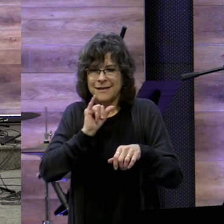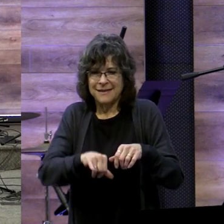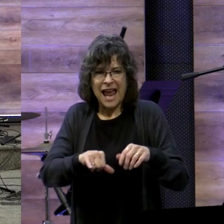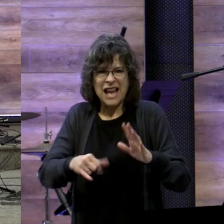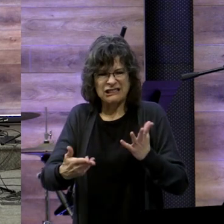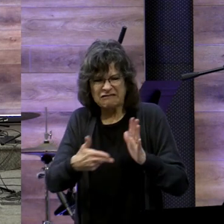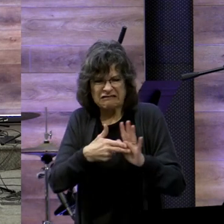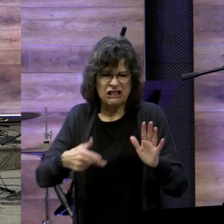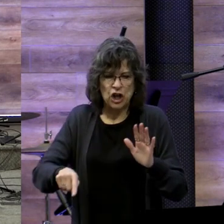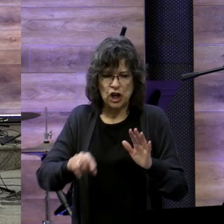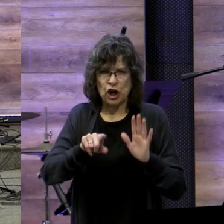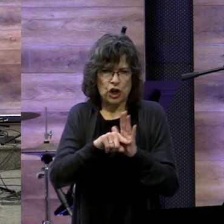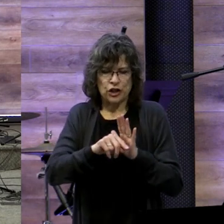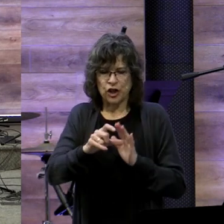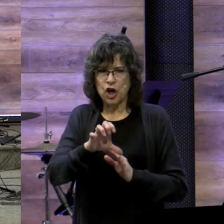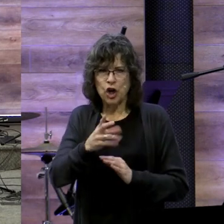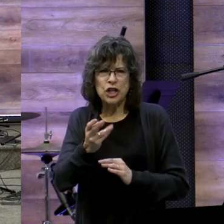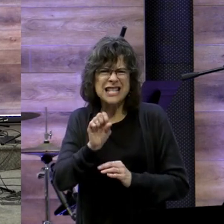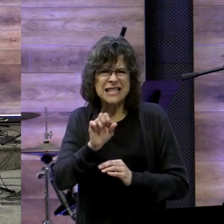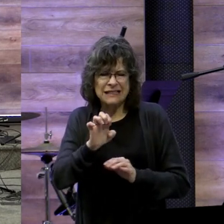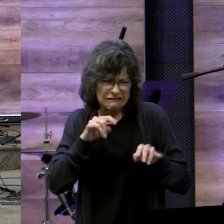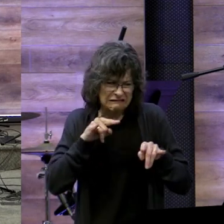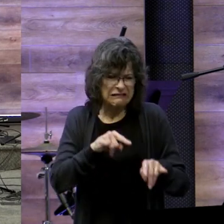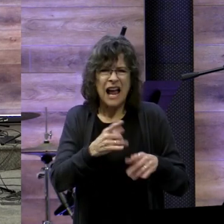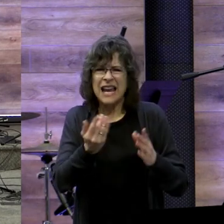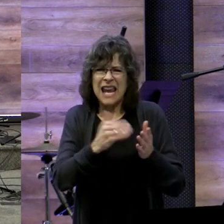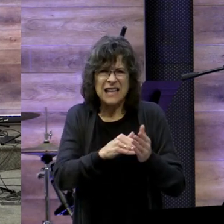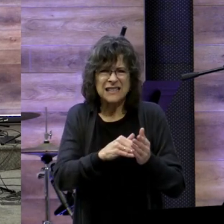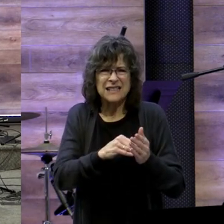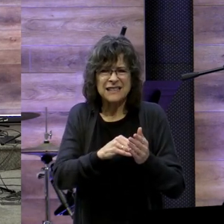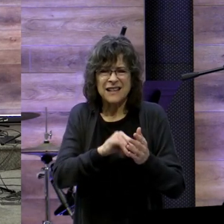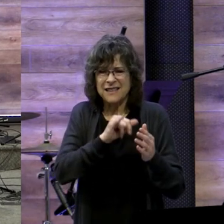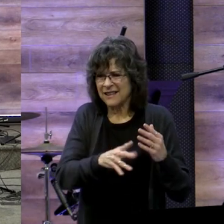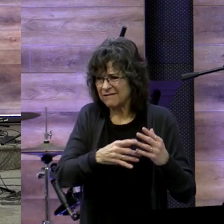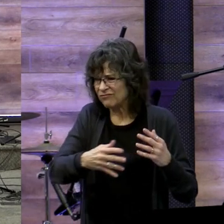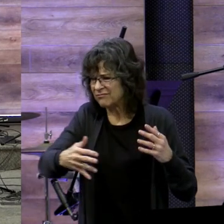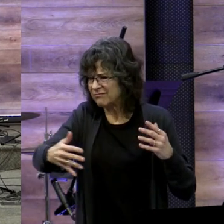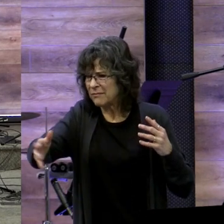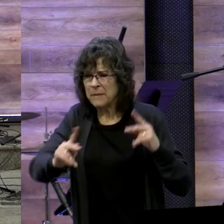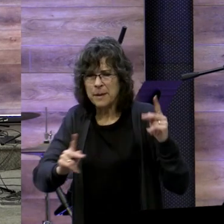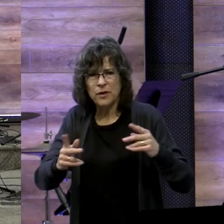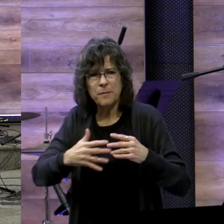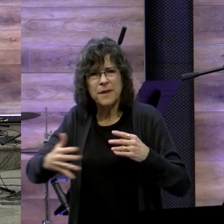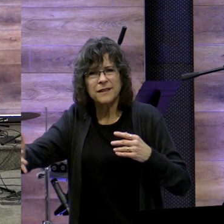of life and death became part of life.